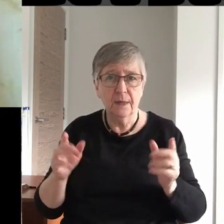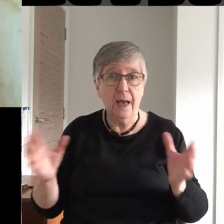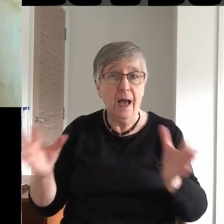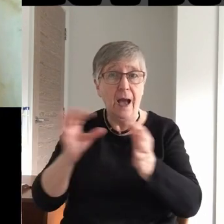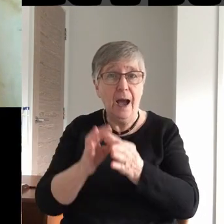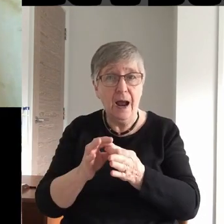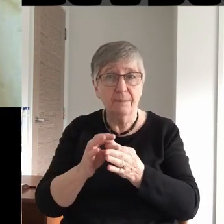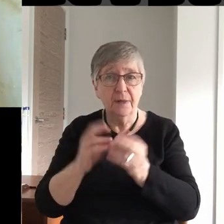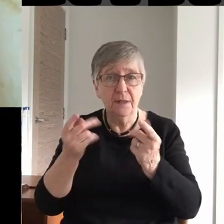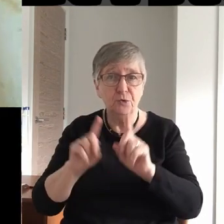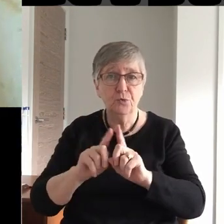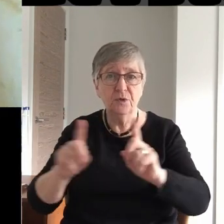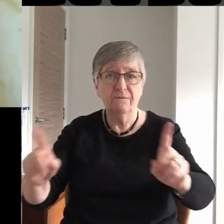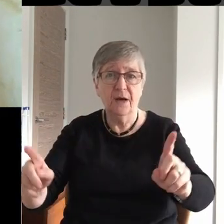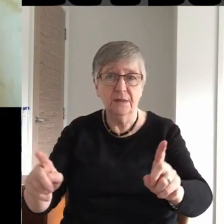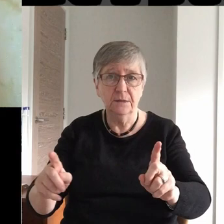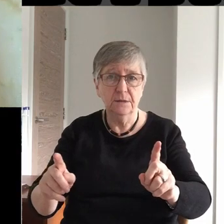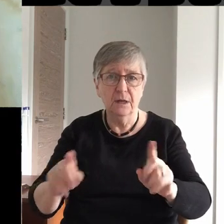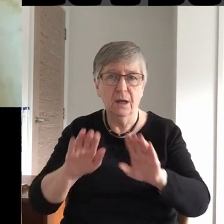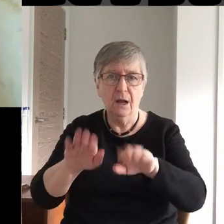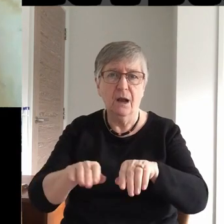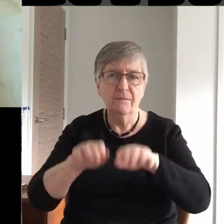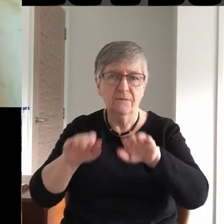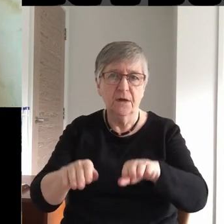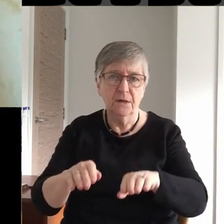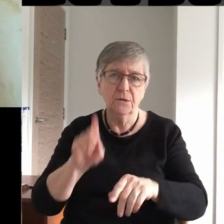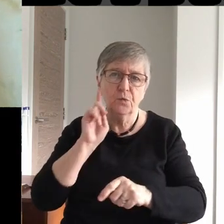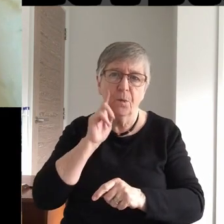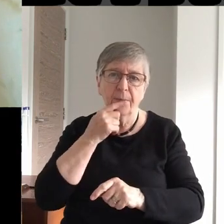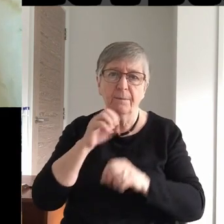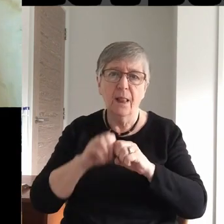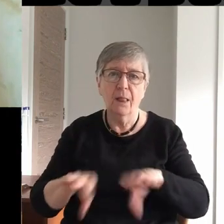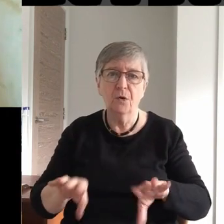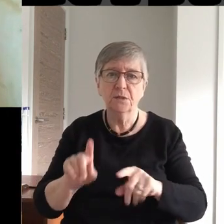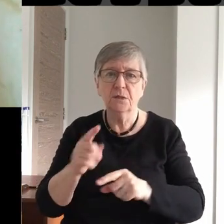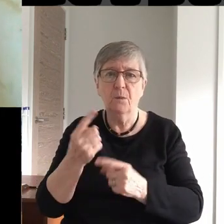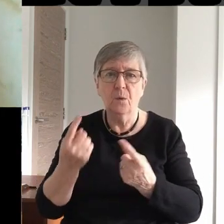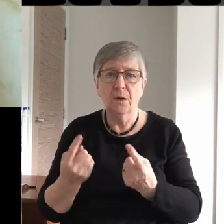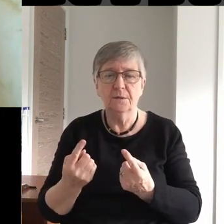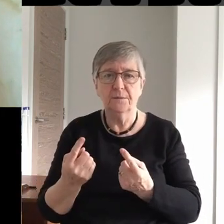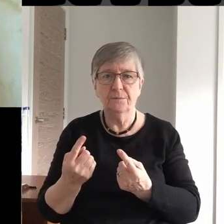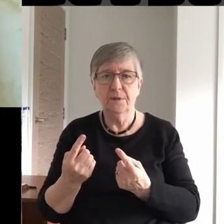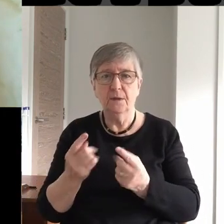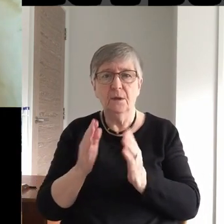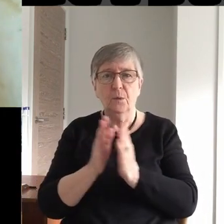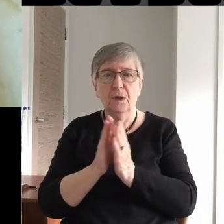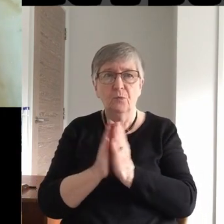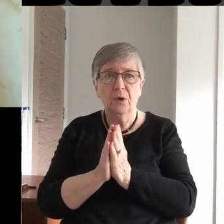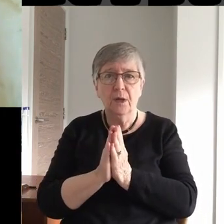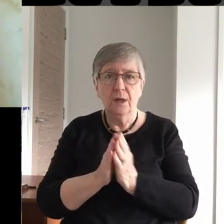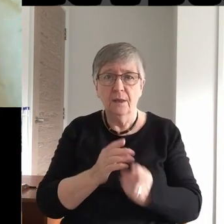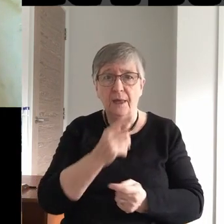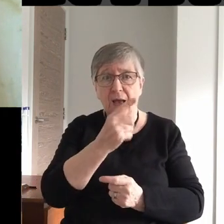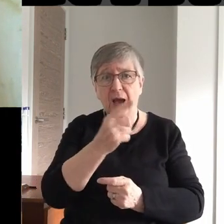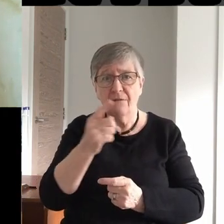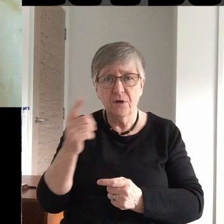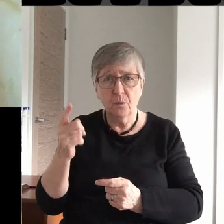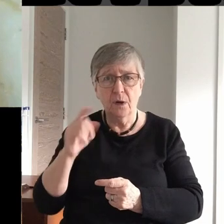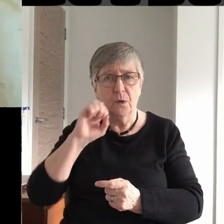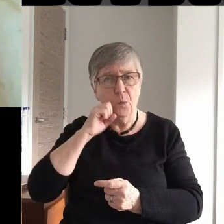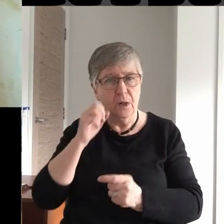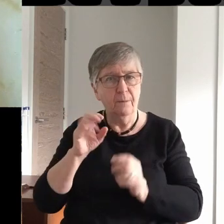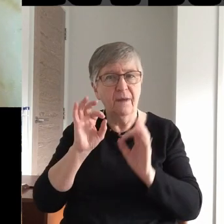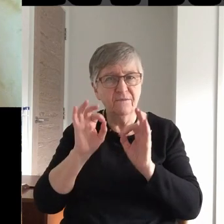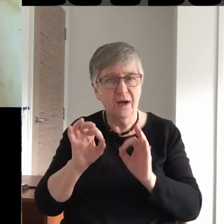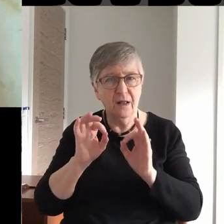to the divided, and comfort to the bereaved. We pray that everyone may be valued as one of